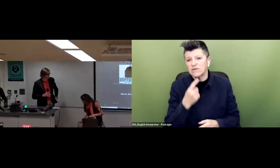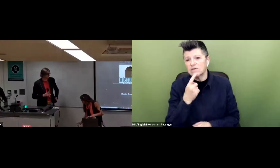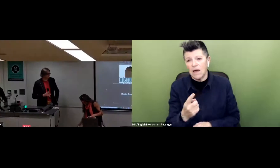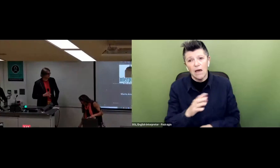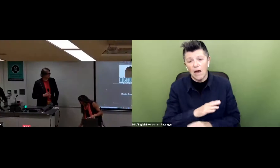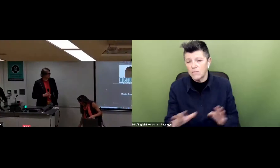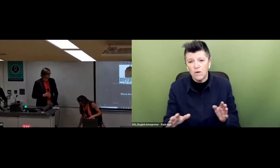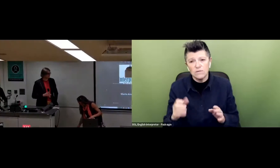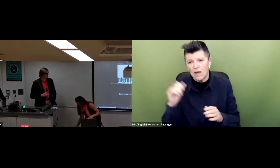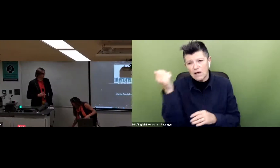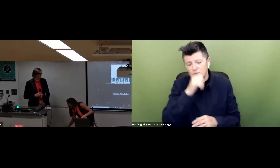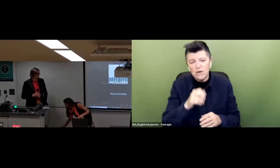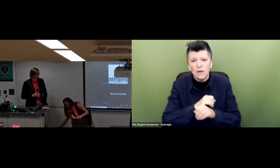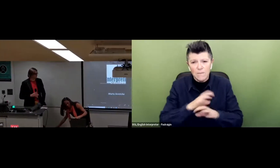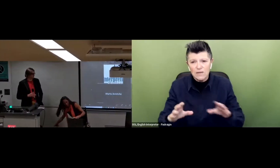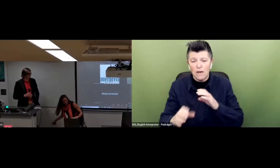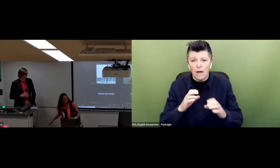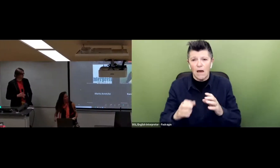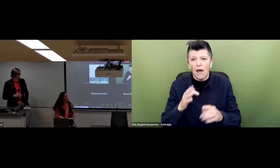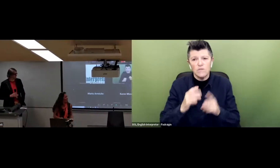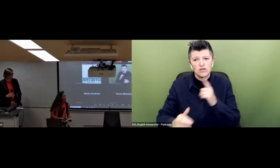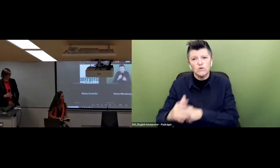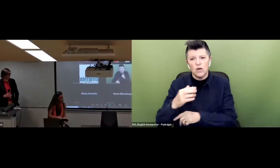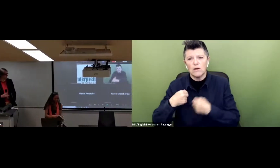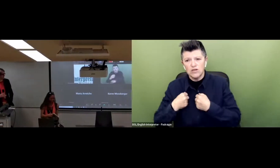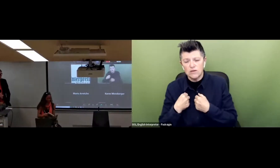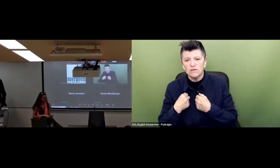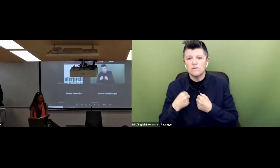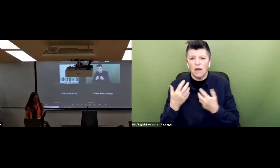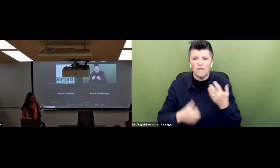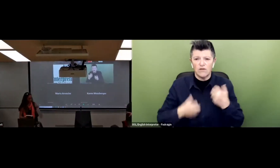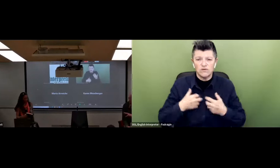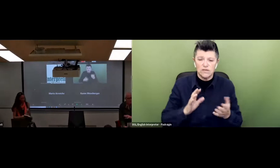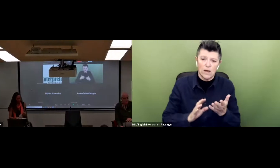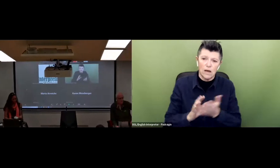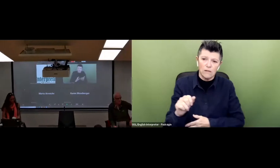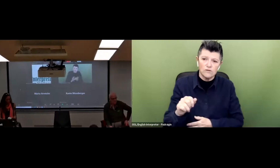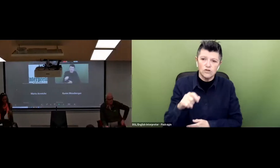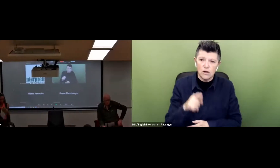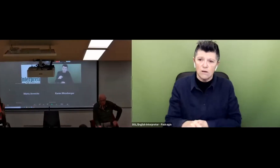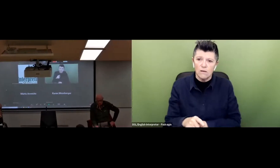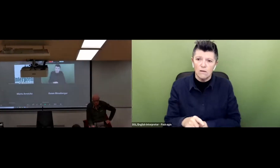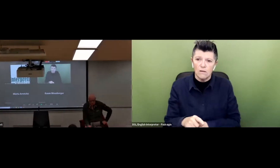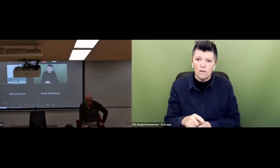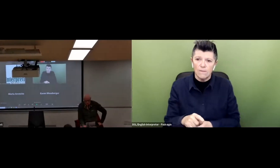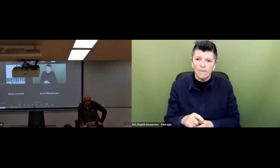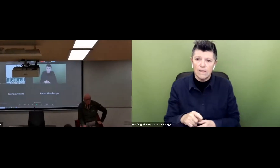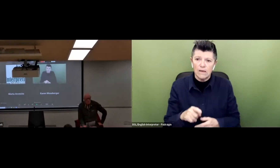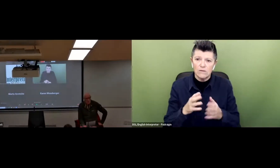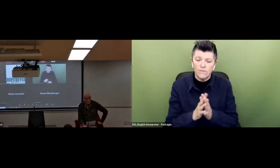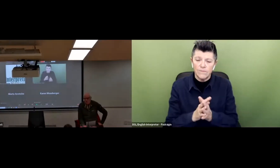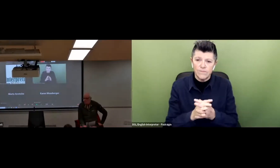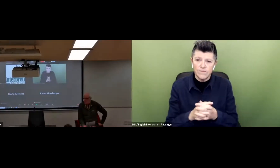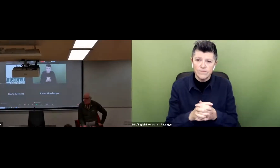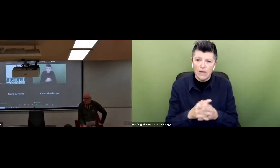communications. I'm a sociologist with interests in culture, so I do follow some of the debates around digital communication.